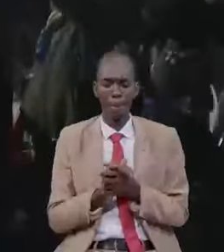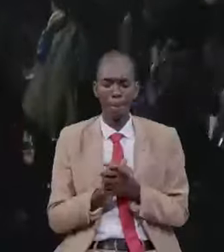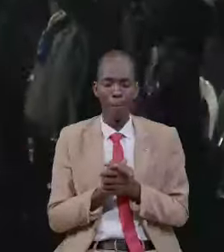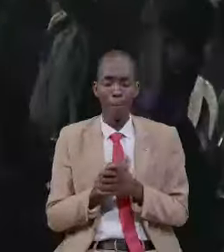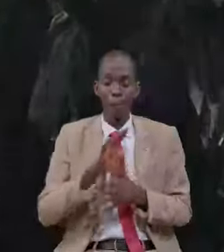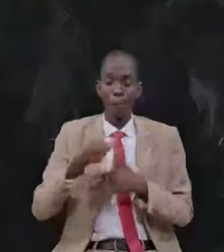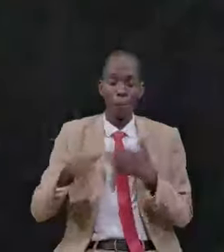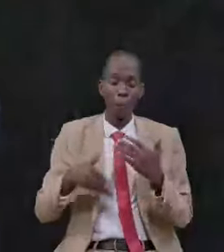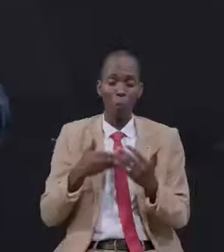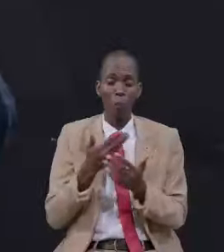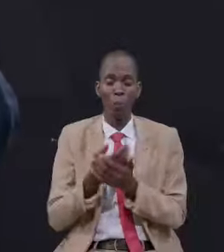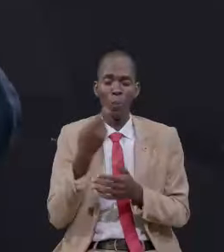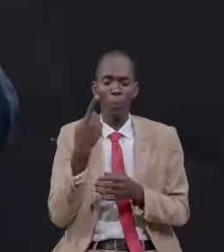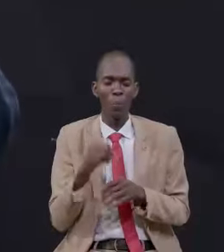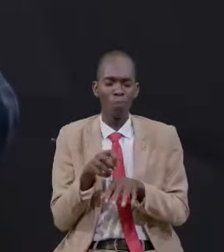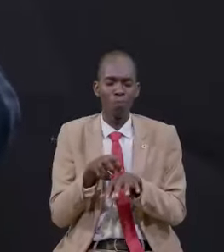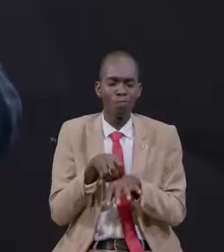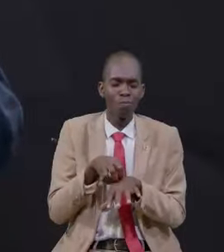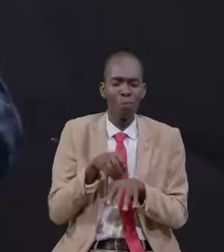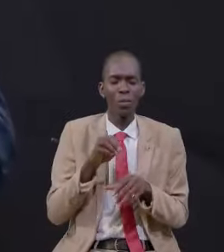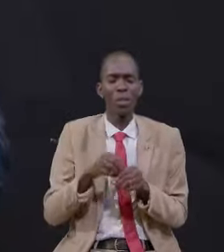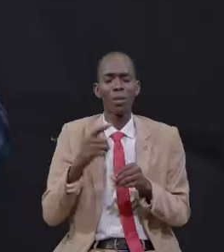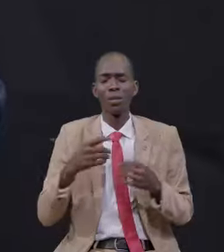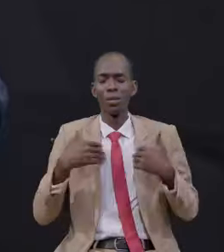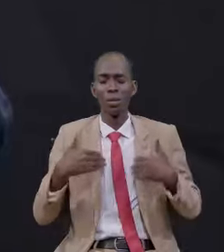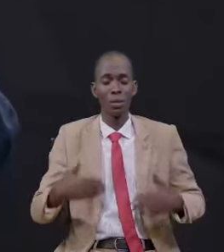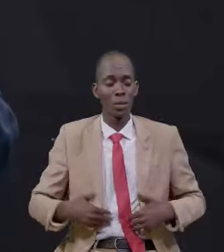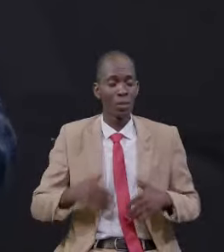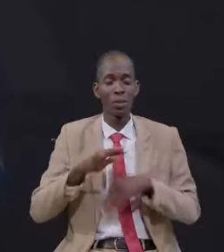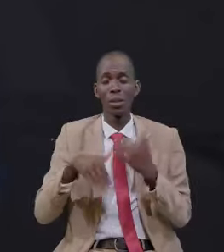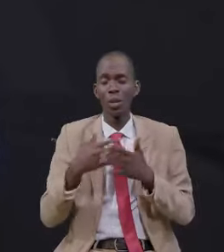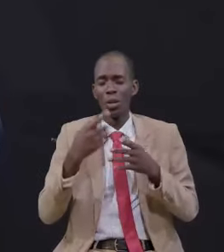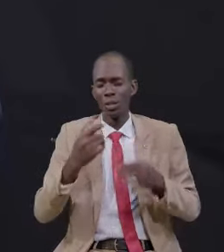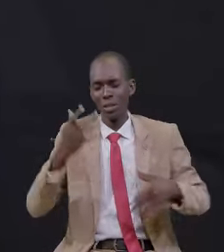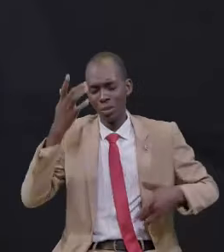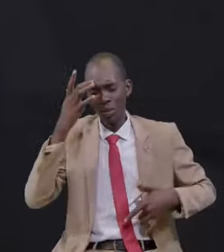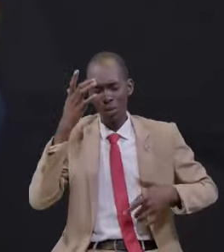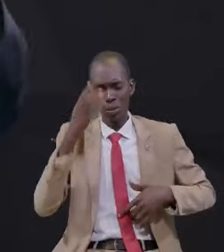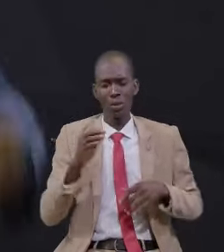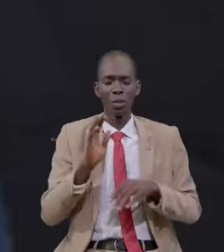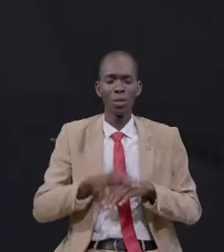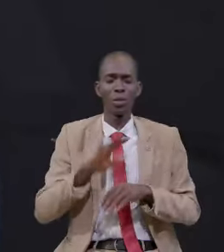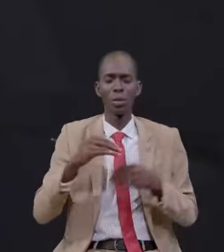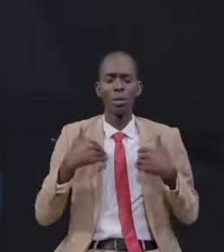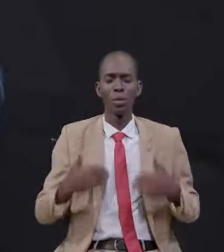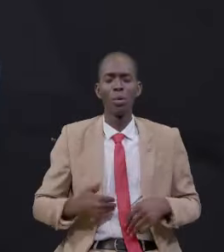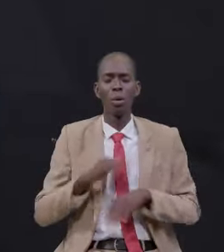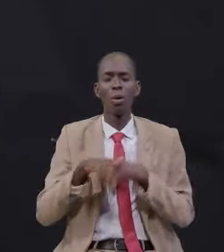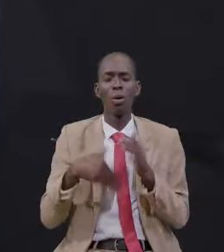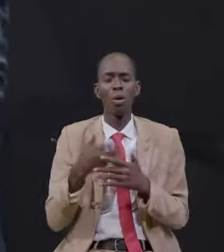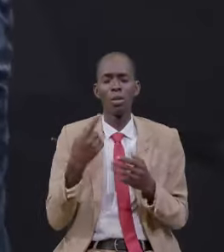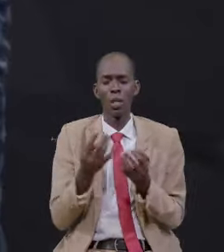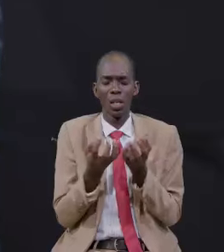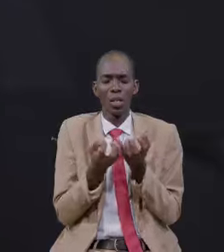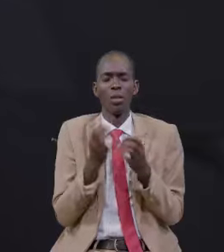the scratches in the body, all the disease of your skin, all the leprosy on your